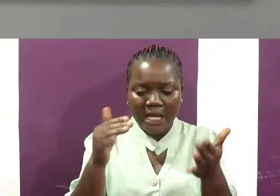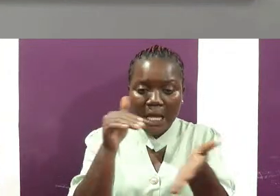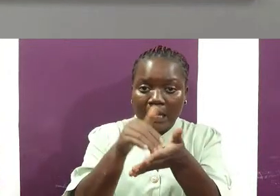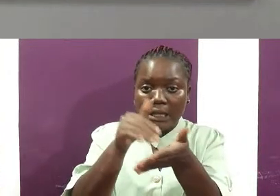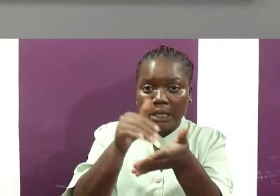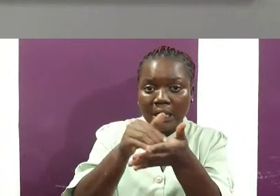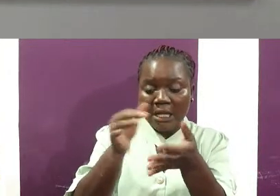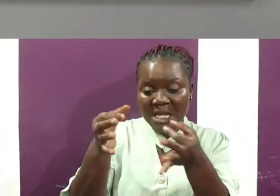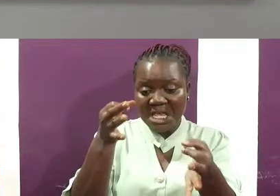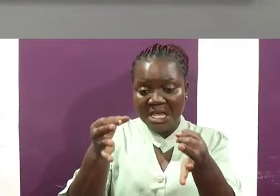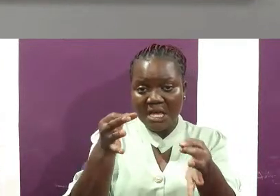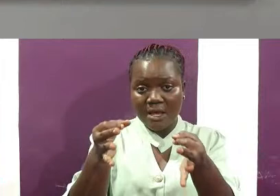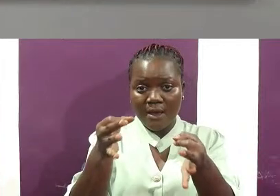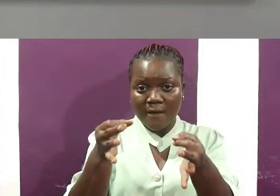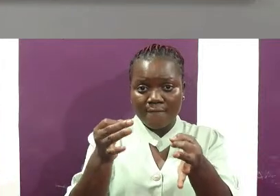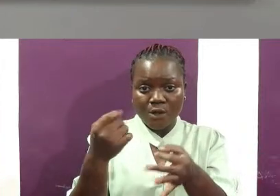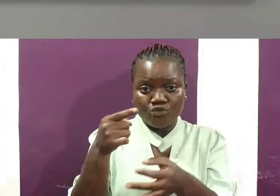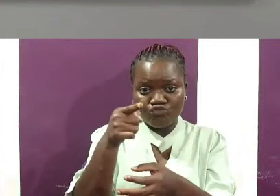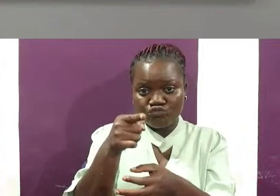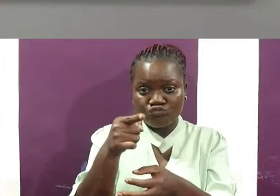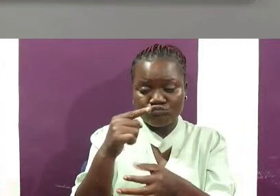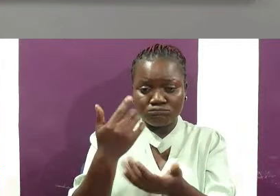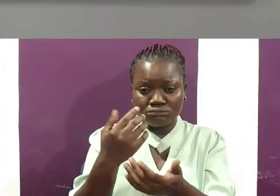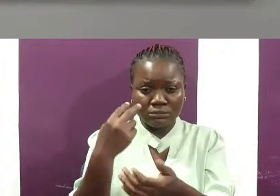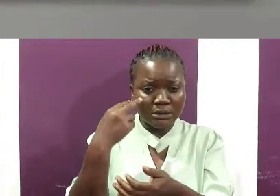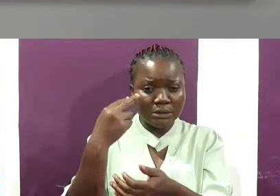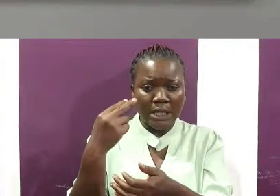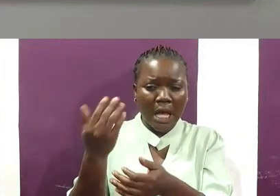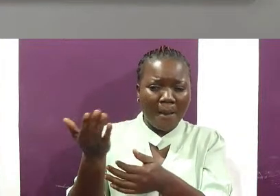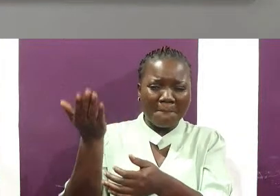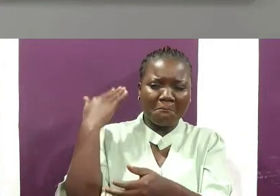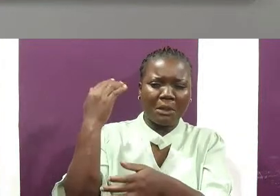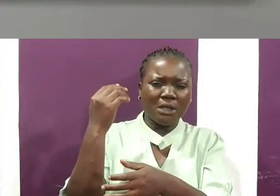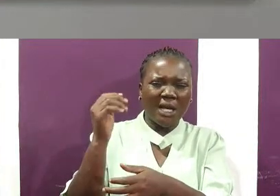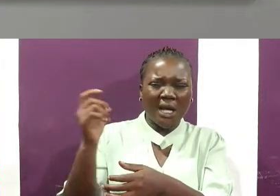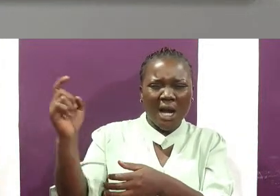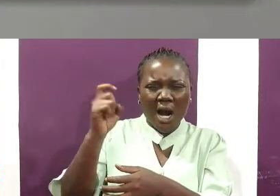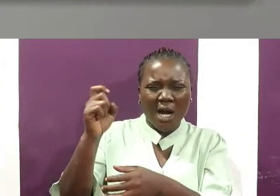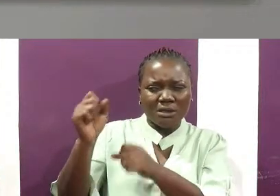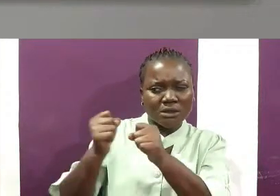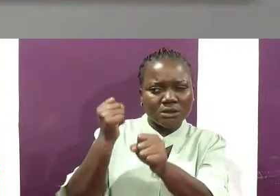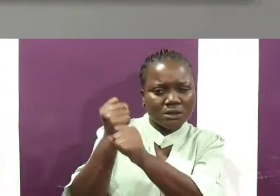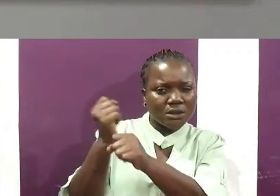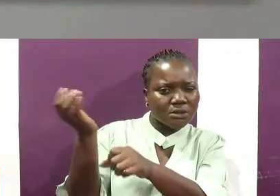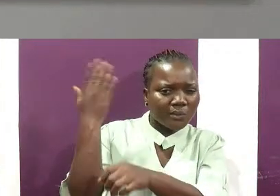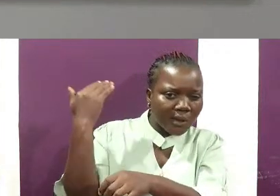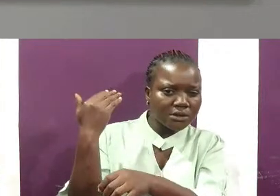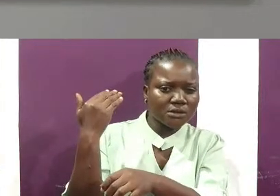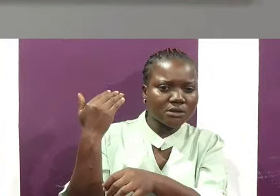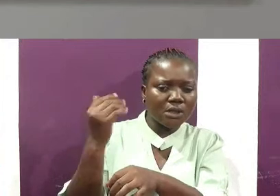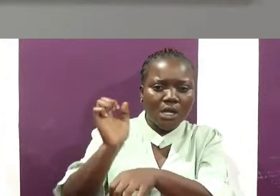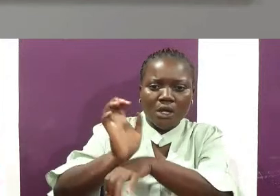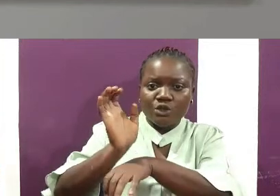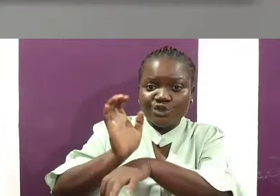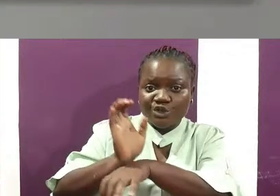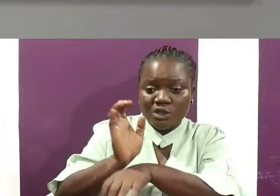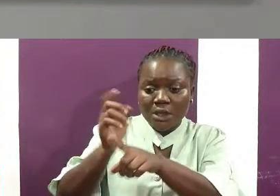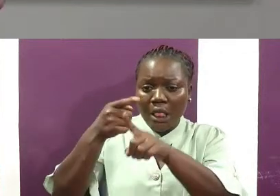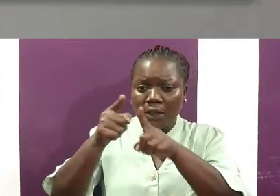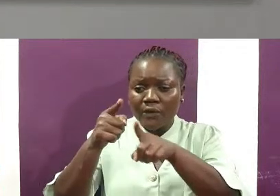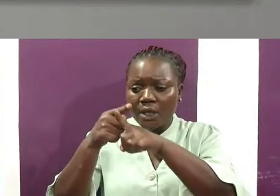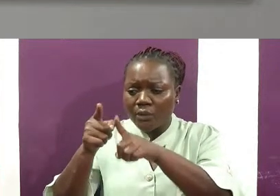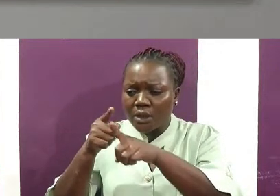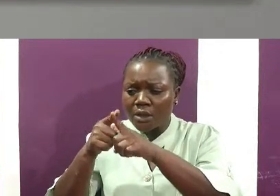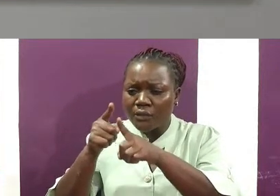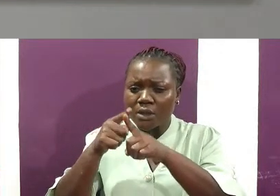ebe se mfie wo ha a etwemu be 100 years etwemu na was or chere se ensorin sorin no I just